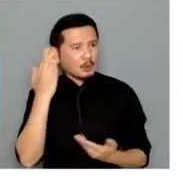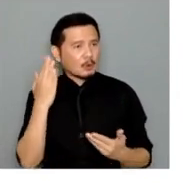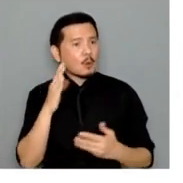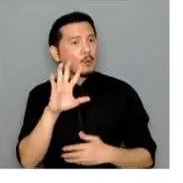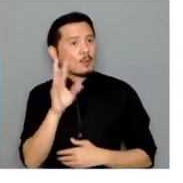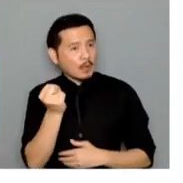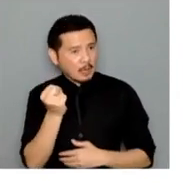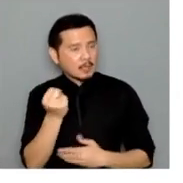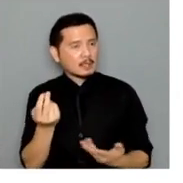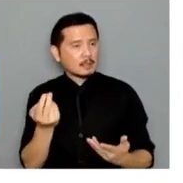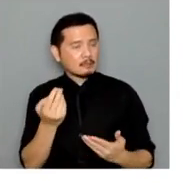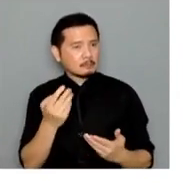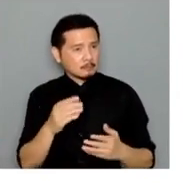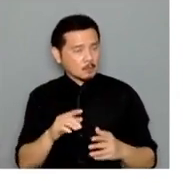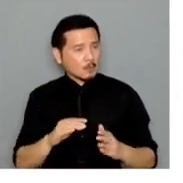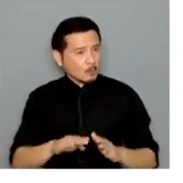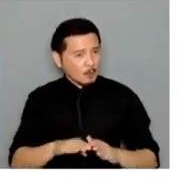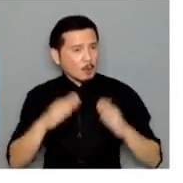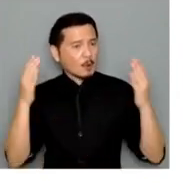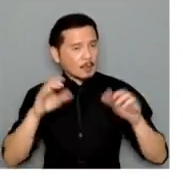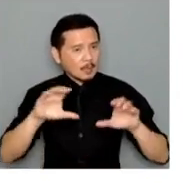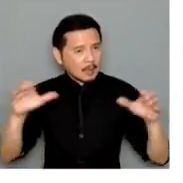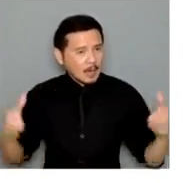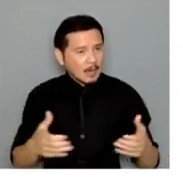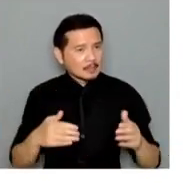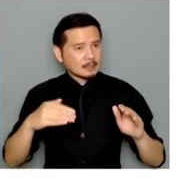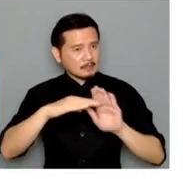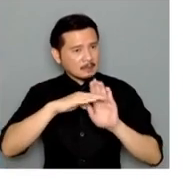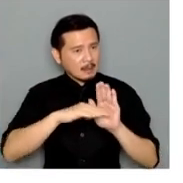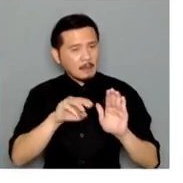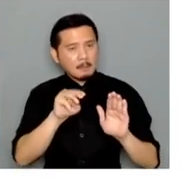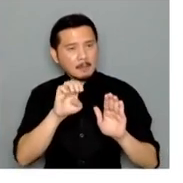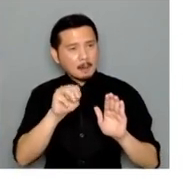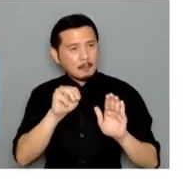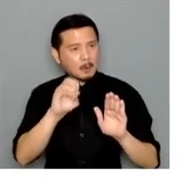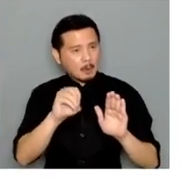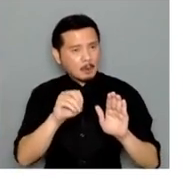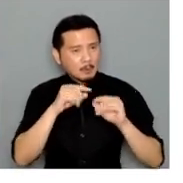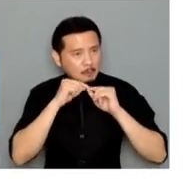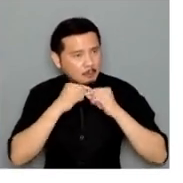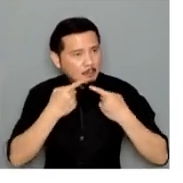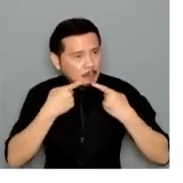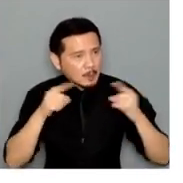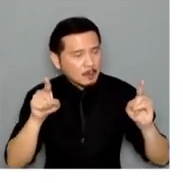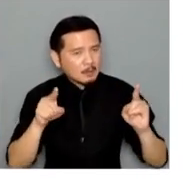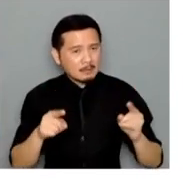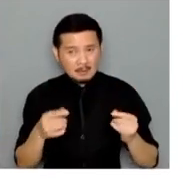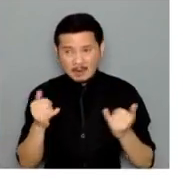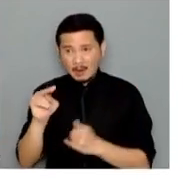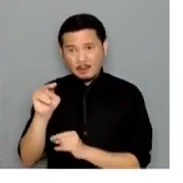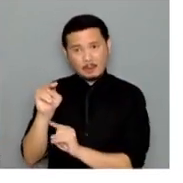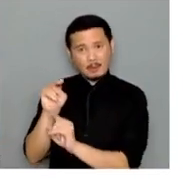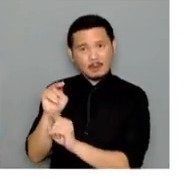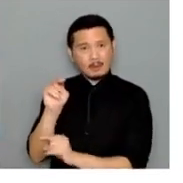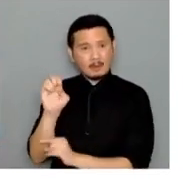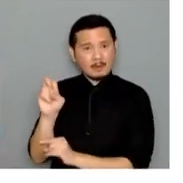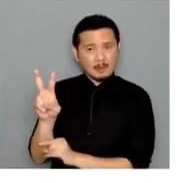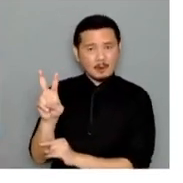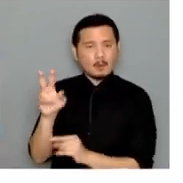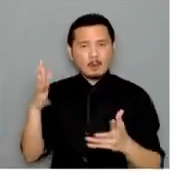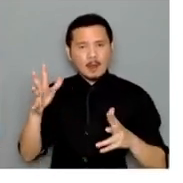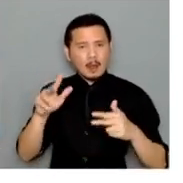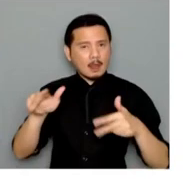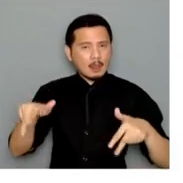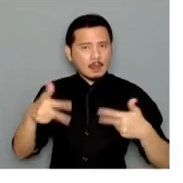know, schools were going to open again today. And then come November, no option for blended learning. It's going to be full on face to